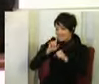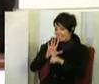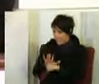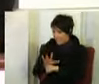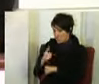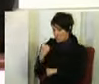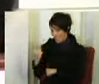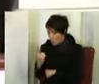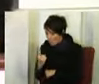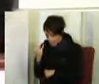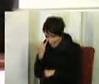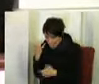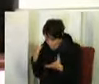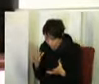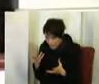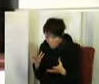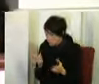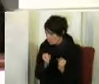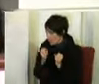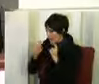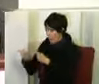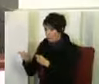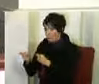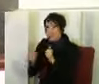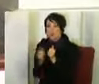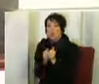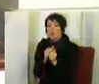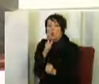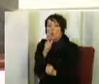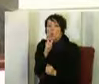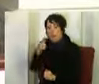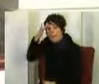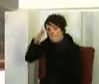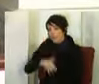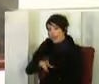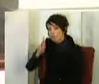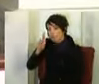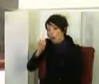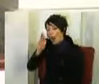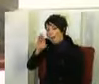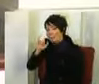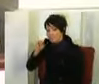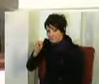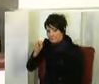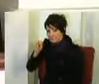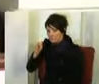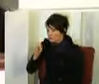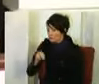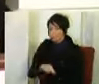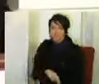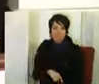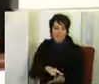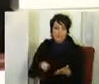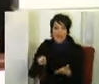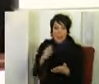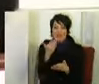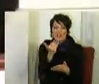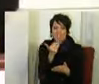life. Please do so. You can do that with Robin in the courtyard directly after worship. Poinsettias are $15. For one